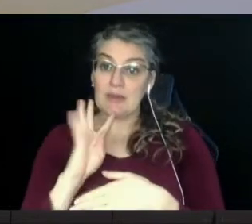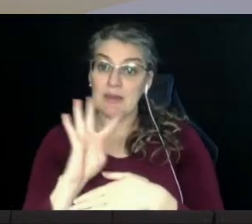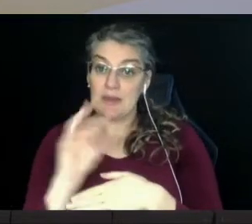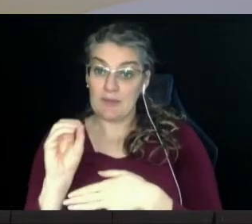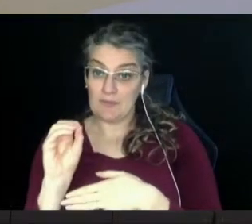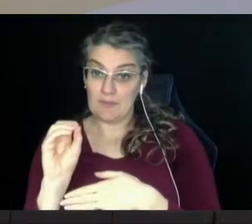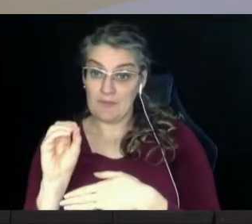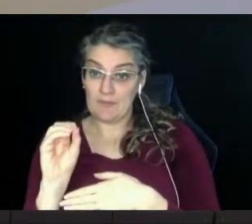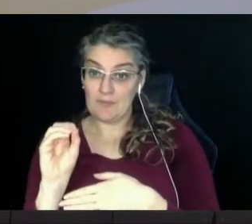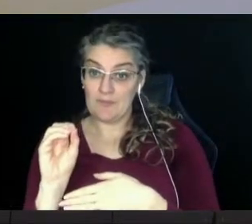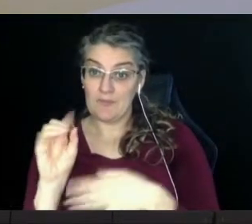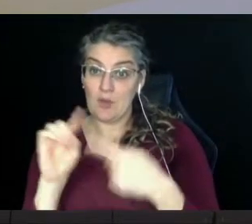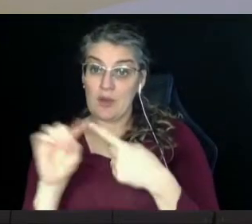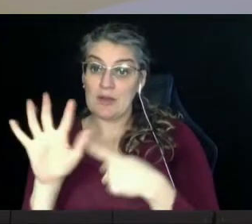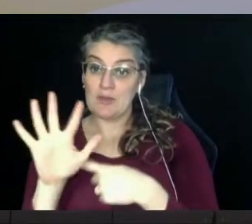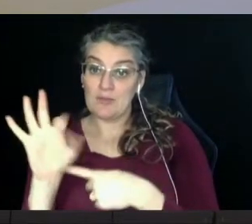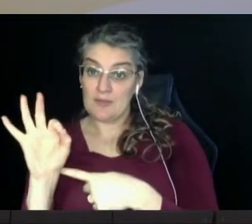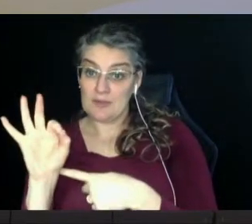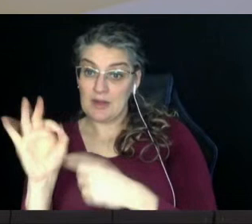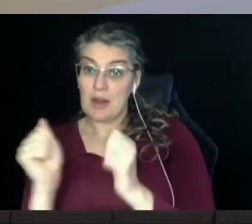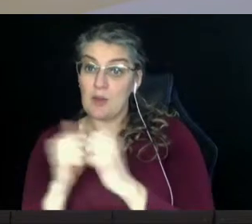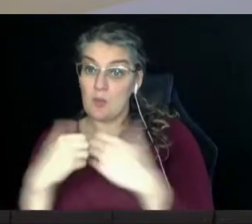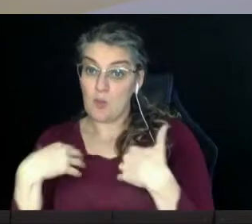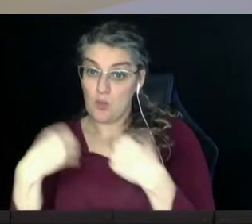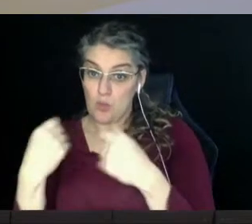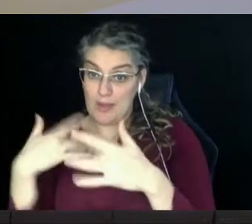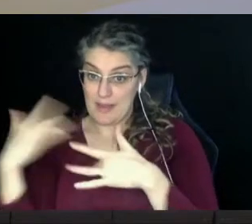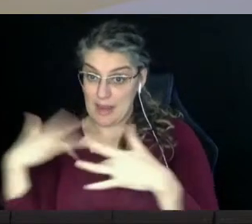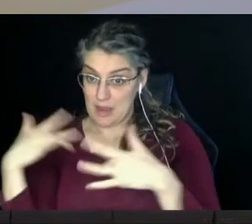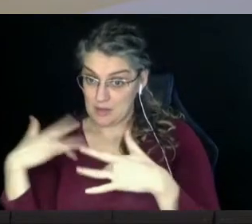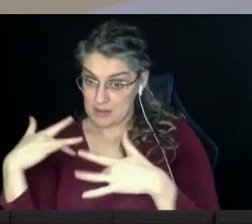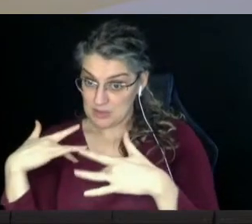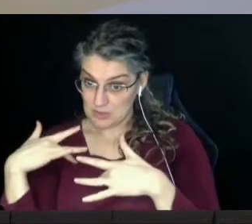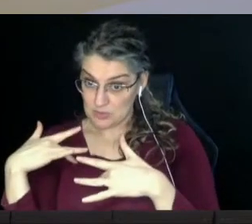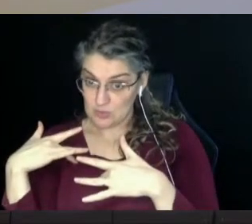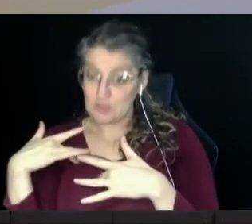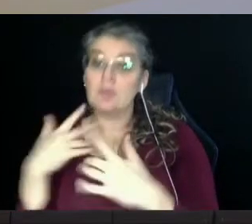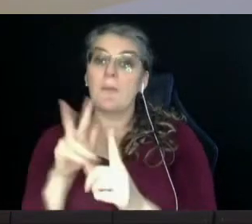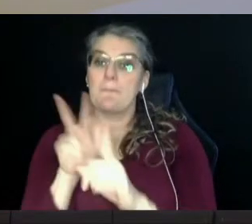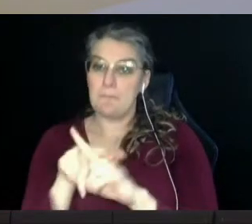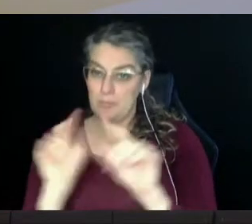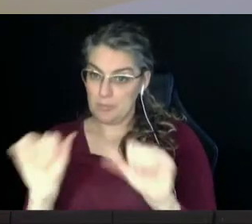with underlying health conditions will also be able to book their appointments.